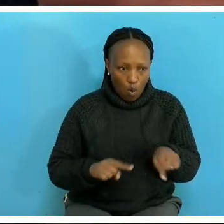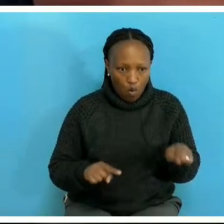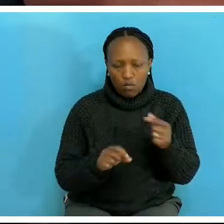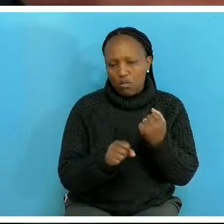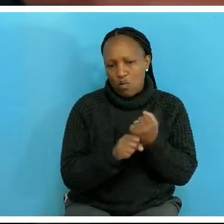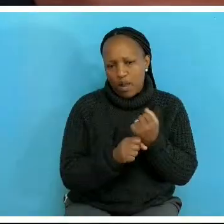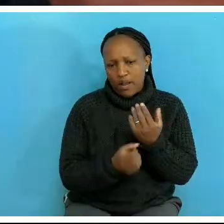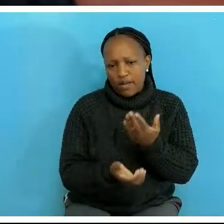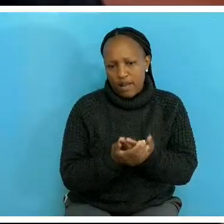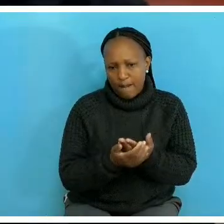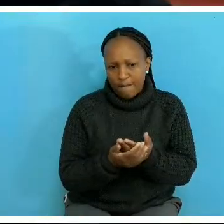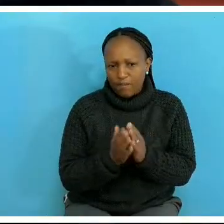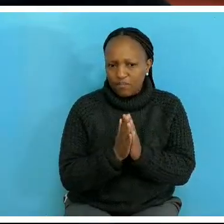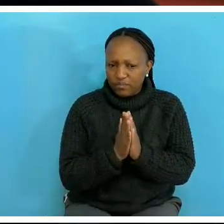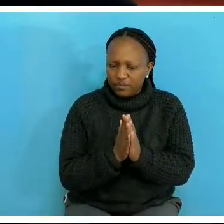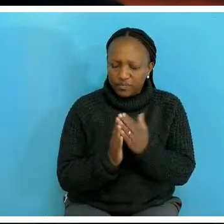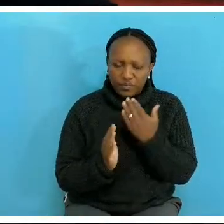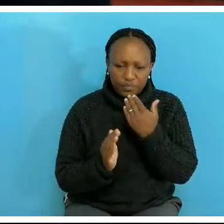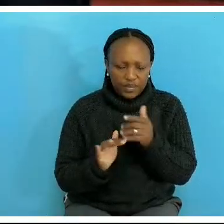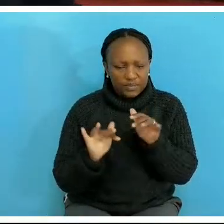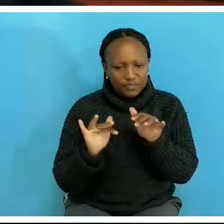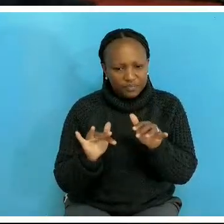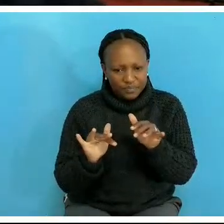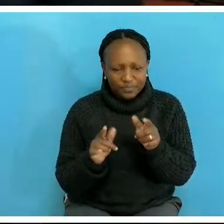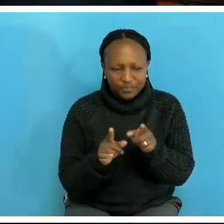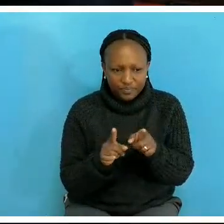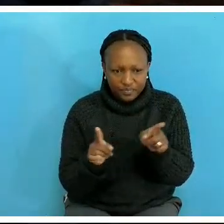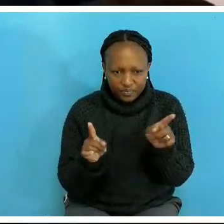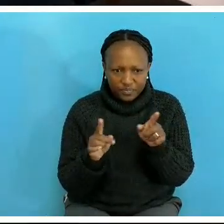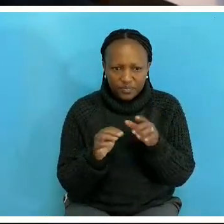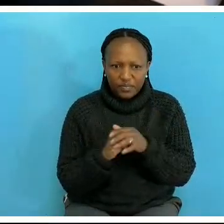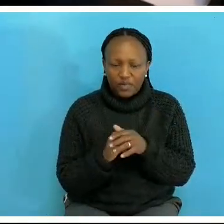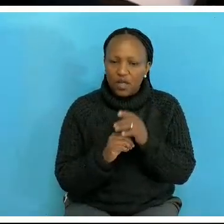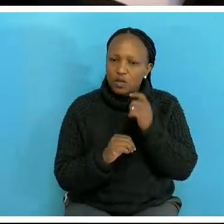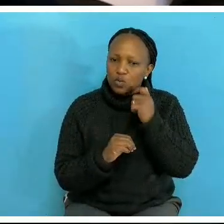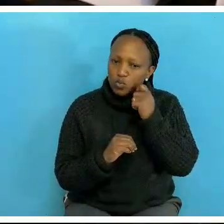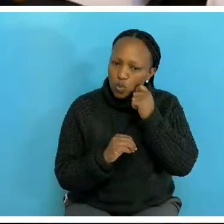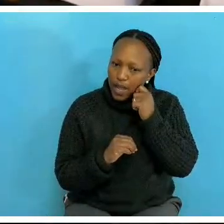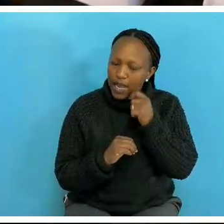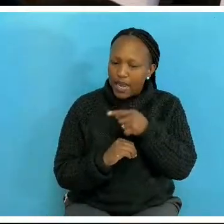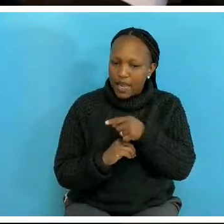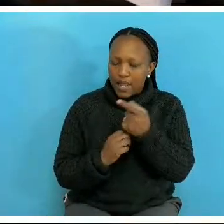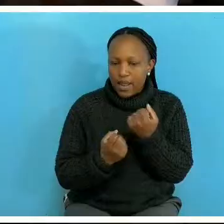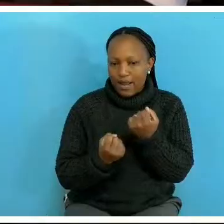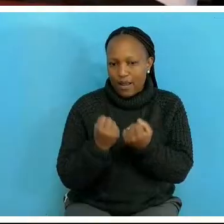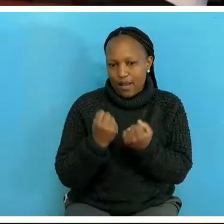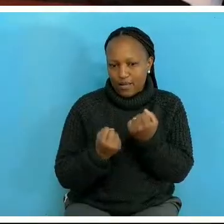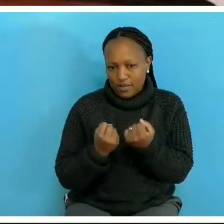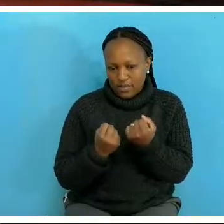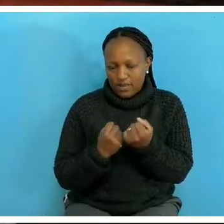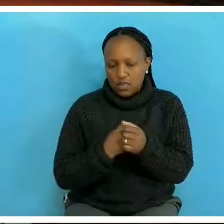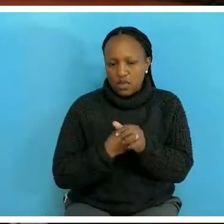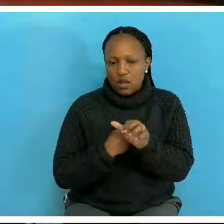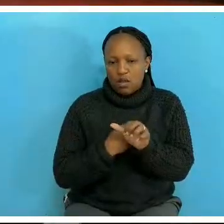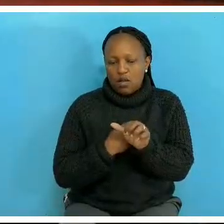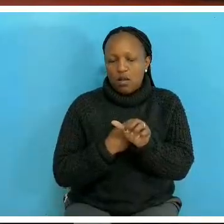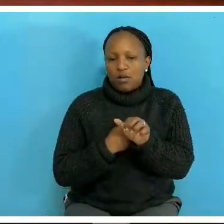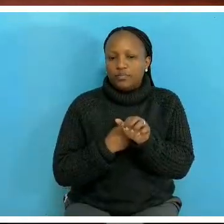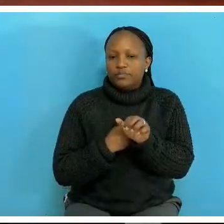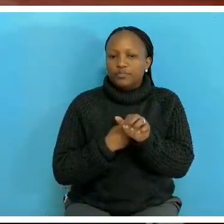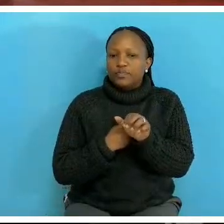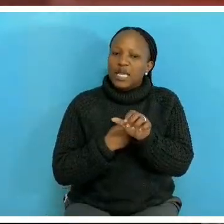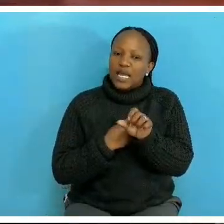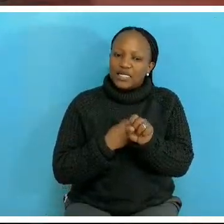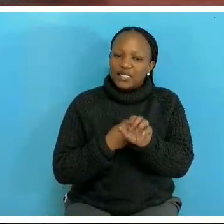people, please, Chairman, please, Tshwane Automotive, help us to establish